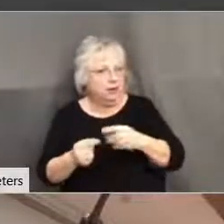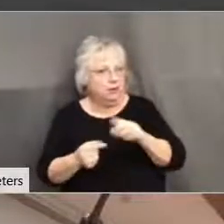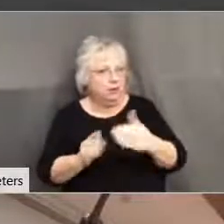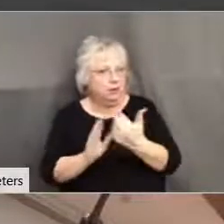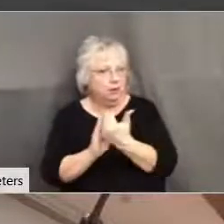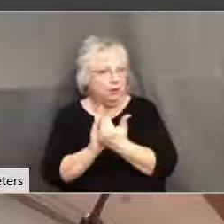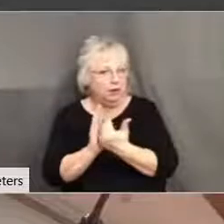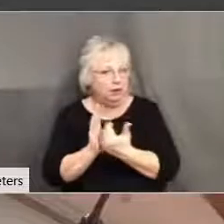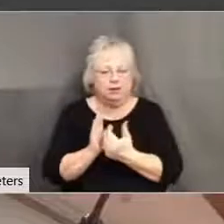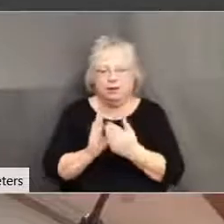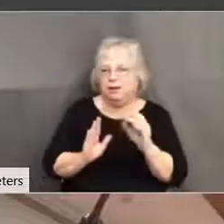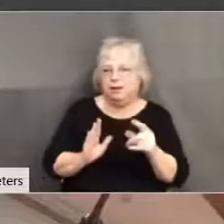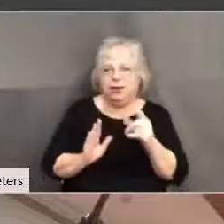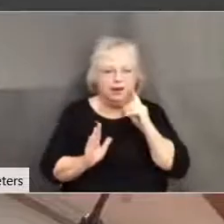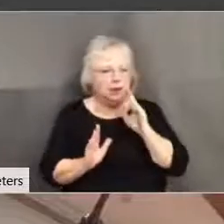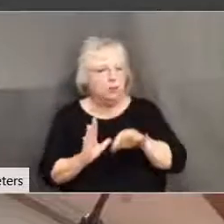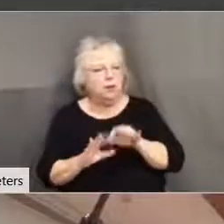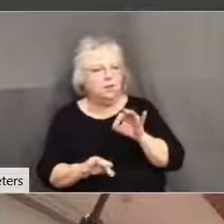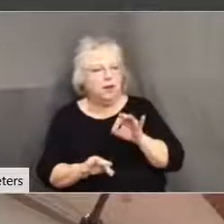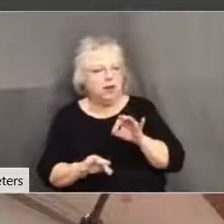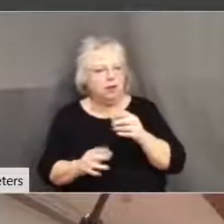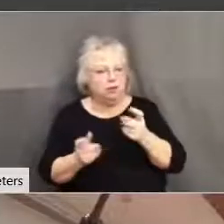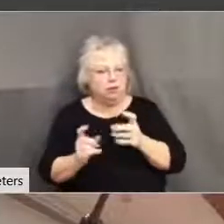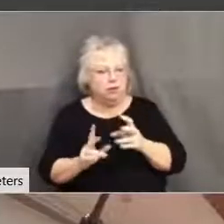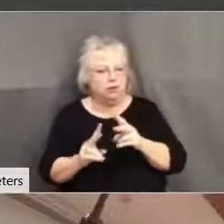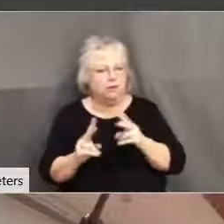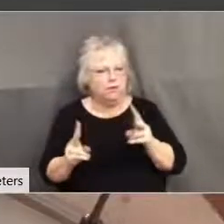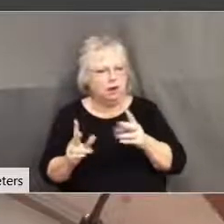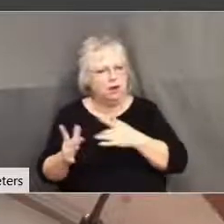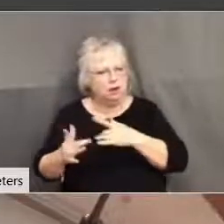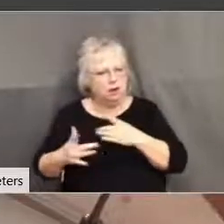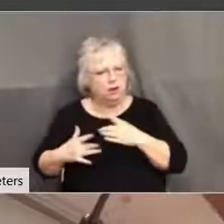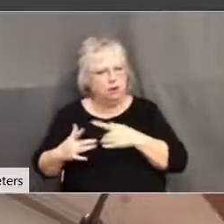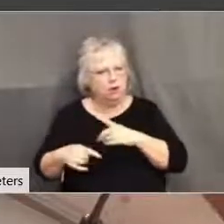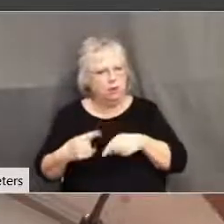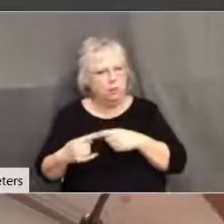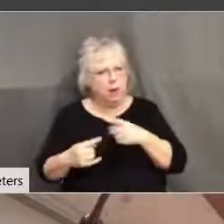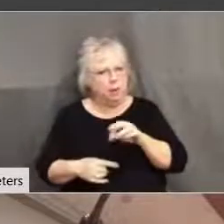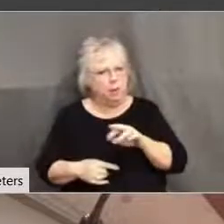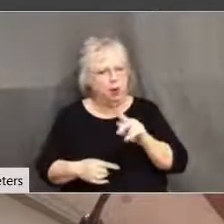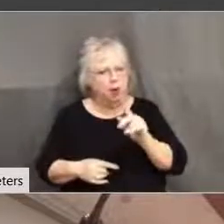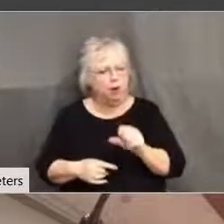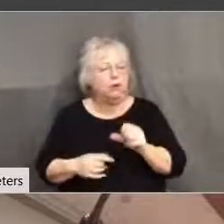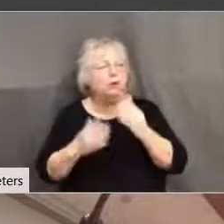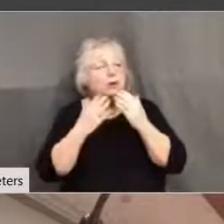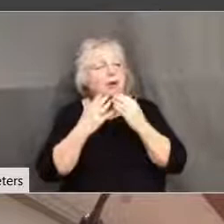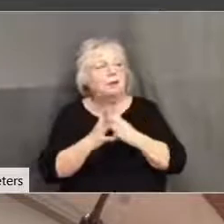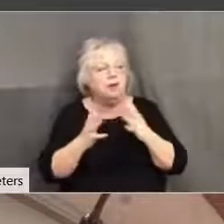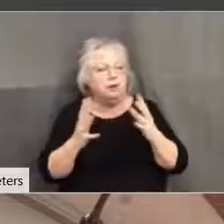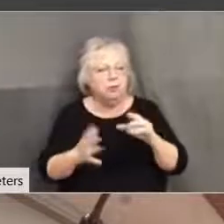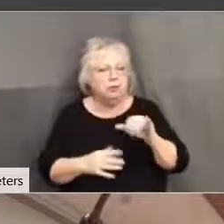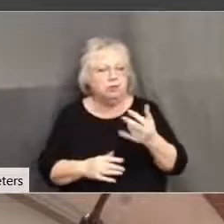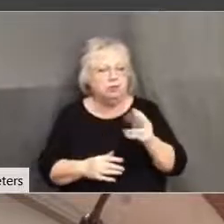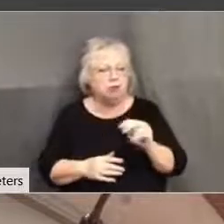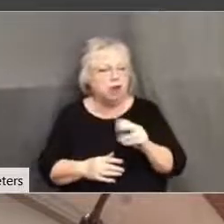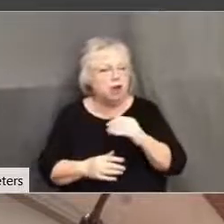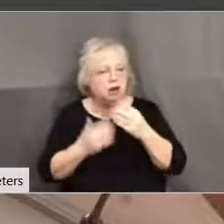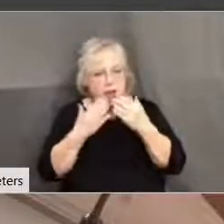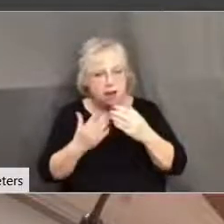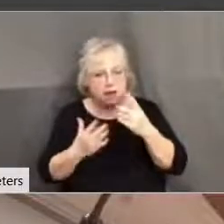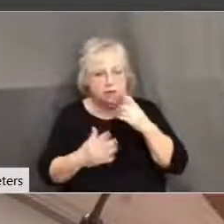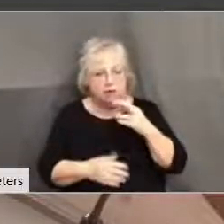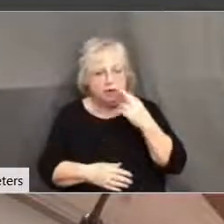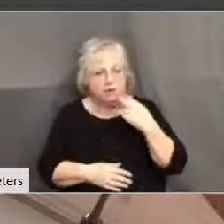find the directors are all very concerned about their parks, Mayor. Thank you very much, John. And yes, ma'am. thank you for the restrooms